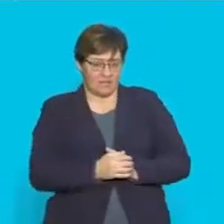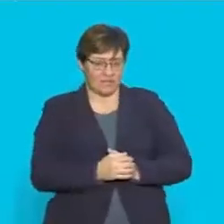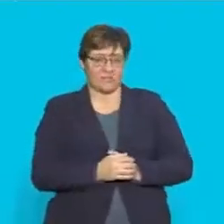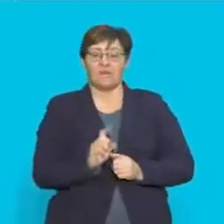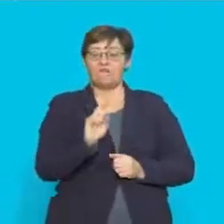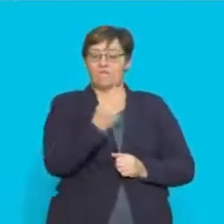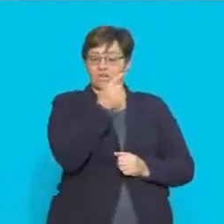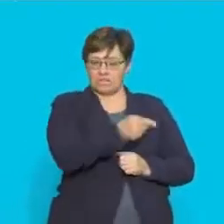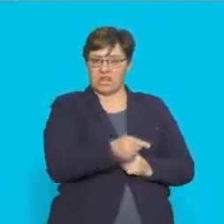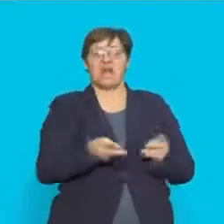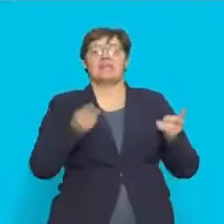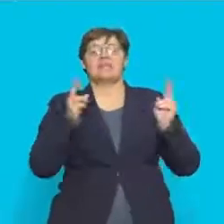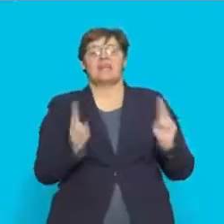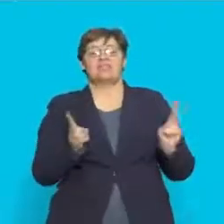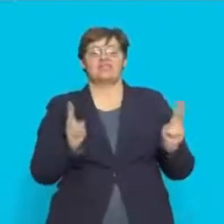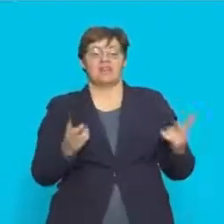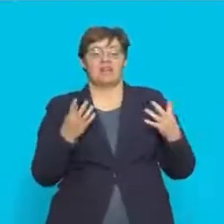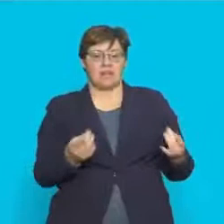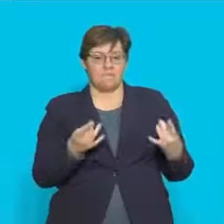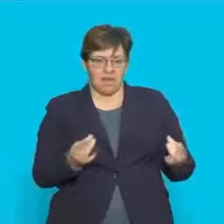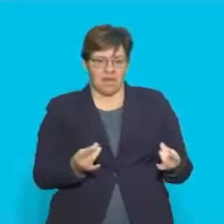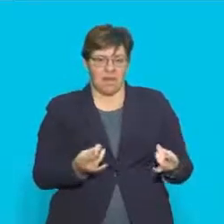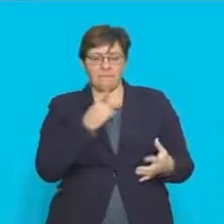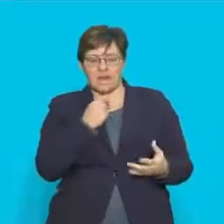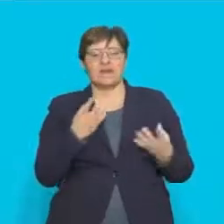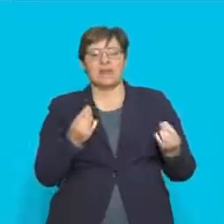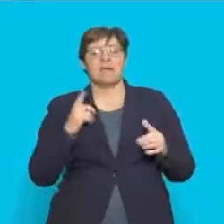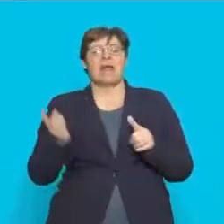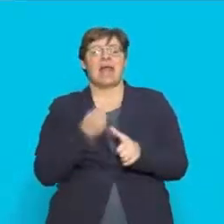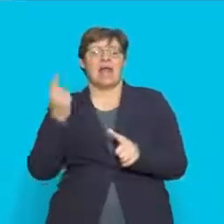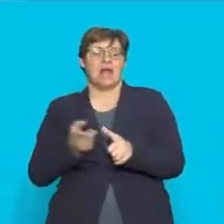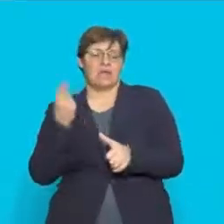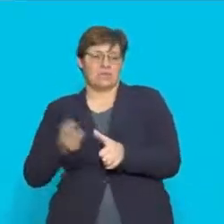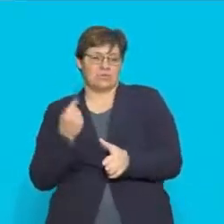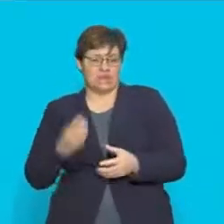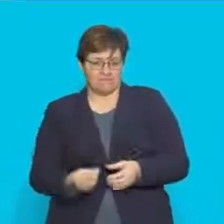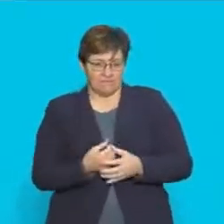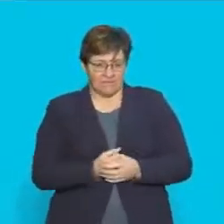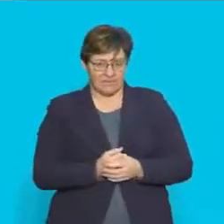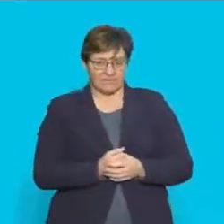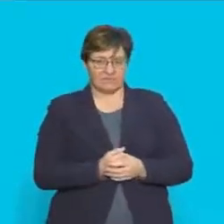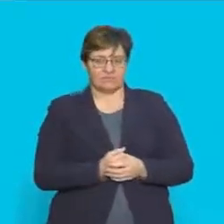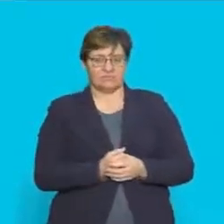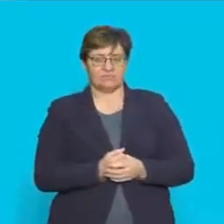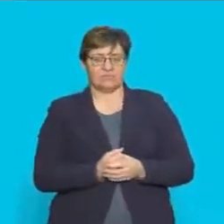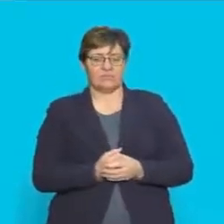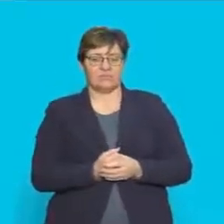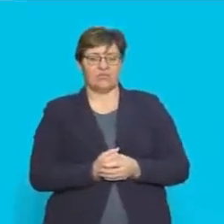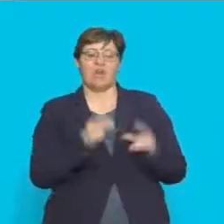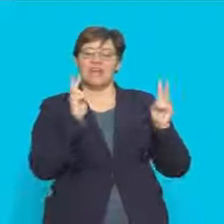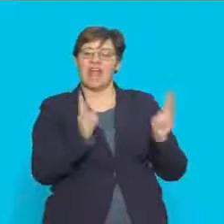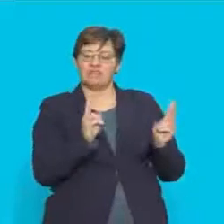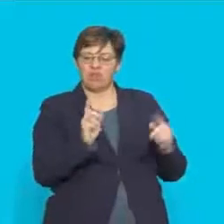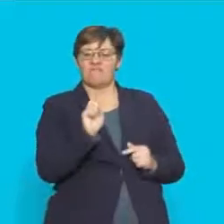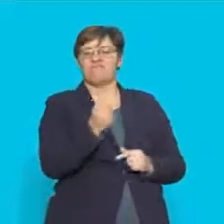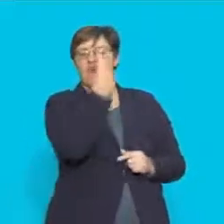are natural numbers, are counting numbers, right? So natural numbers is the very first type